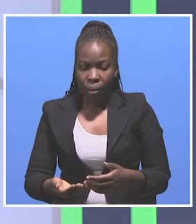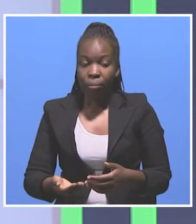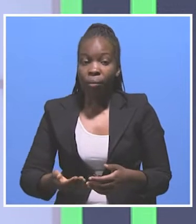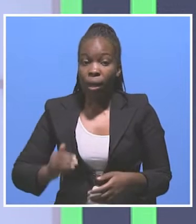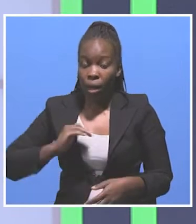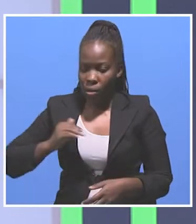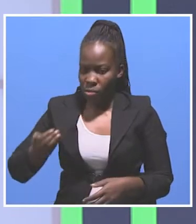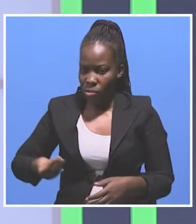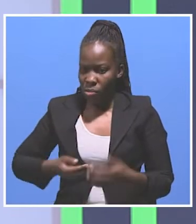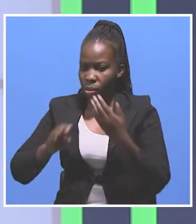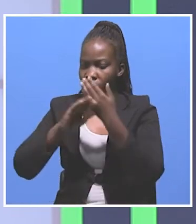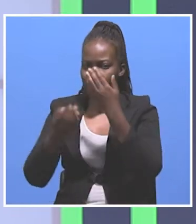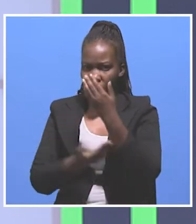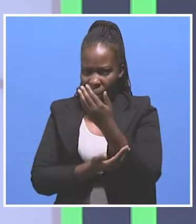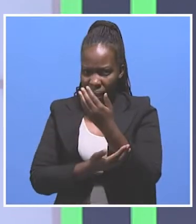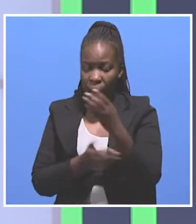would recommend to